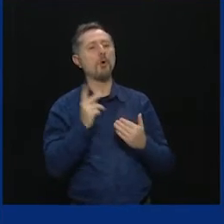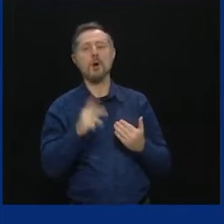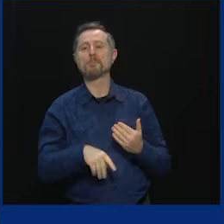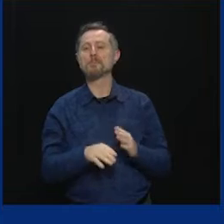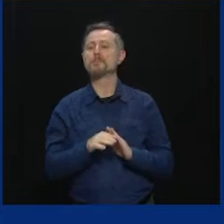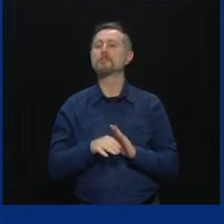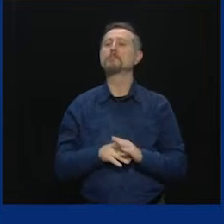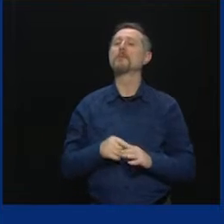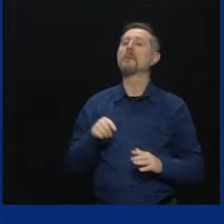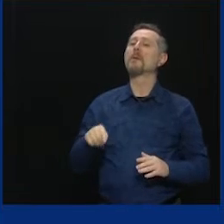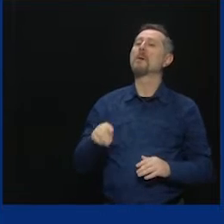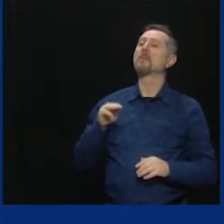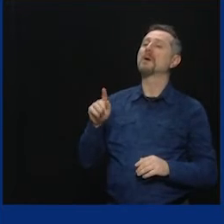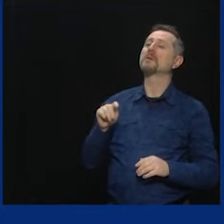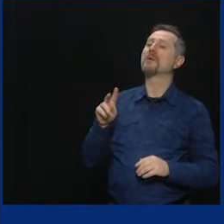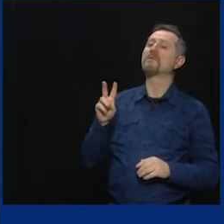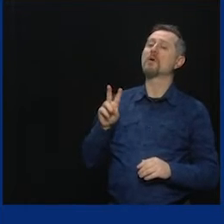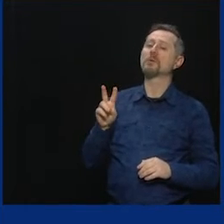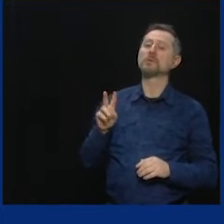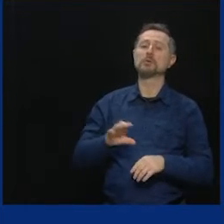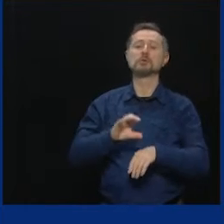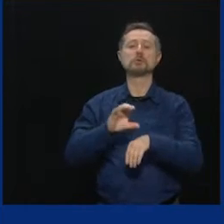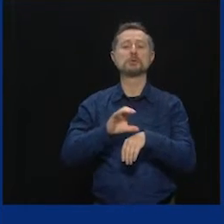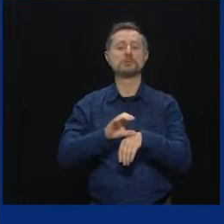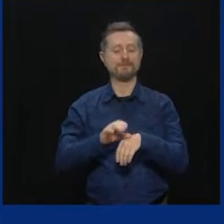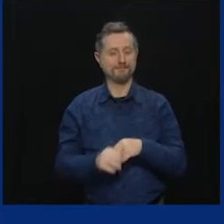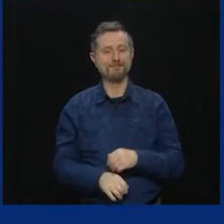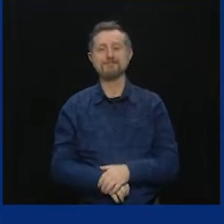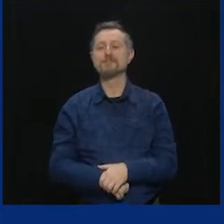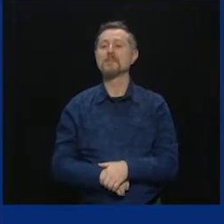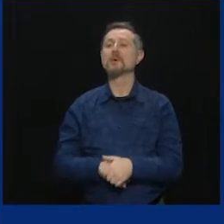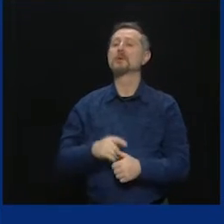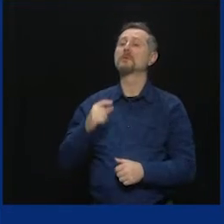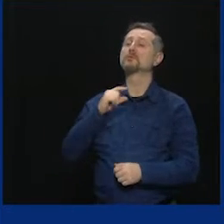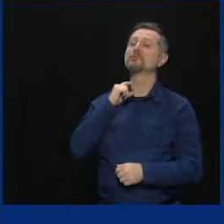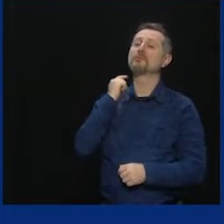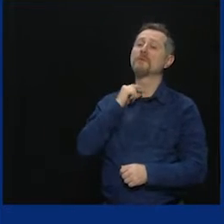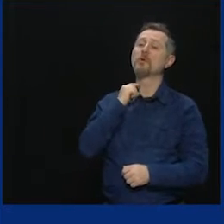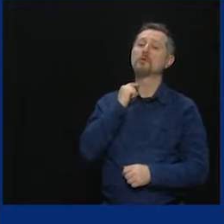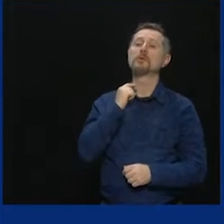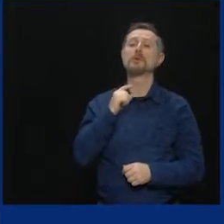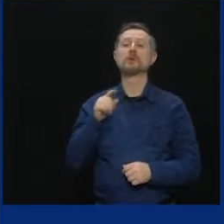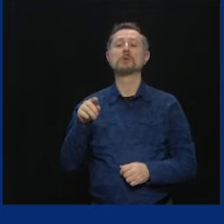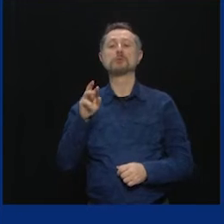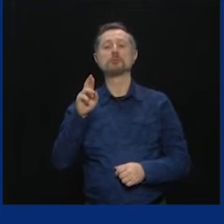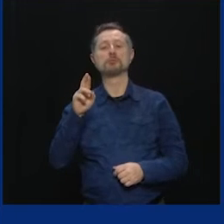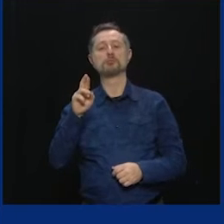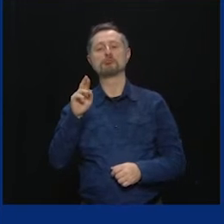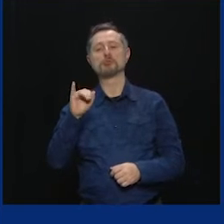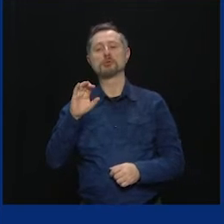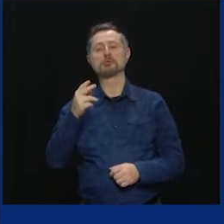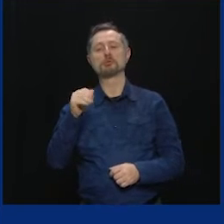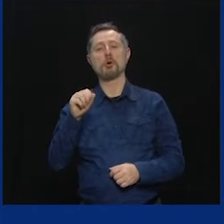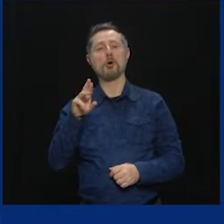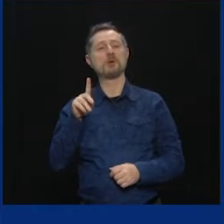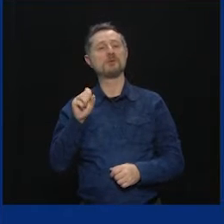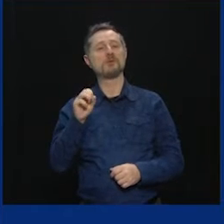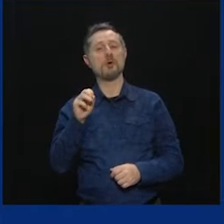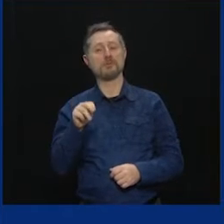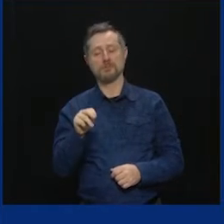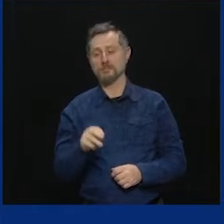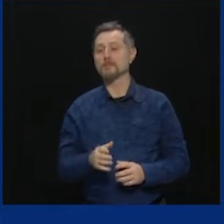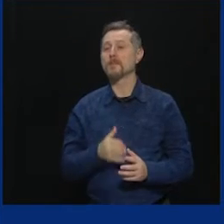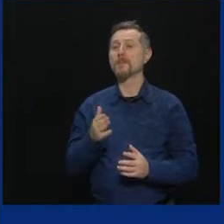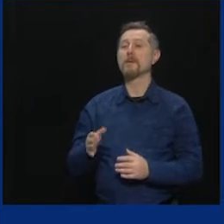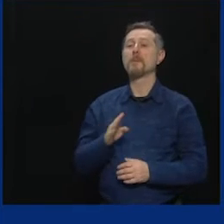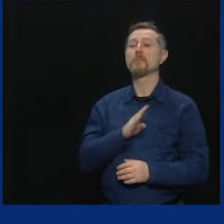Congregational Church, Reverend Franklin Richardson from the Grace Baptist Church, Board President of the Boys and Girls Club